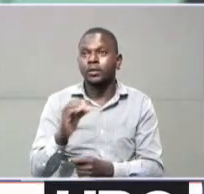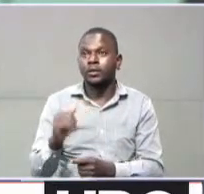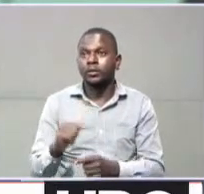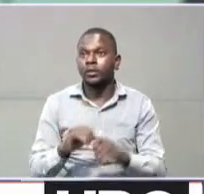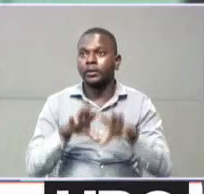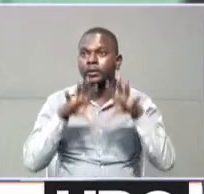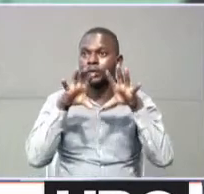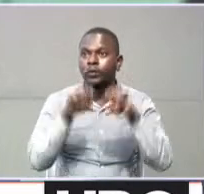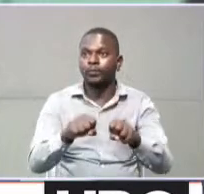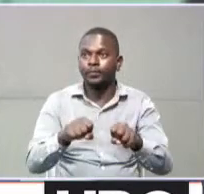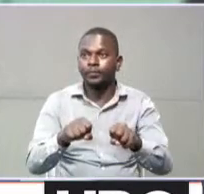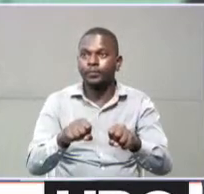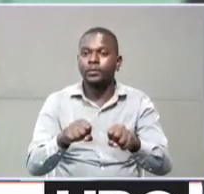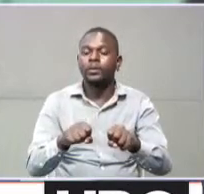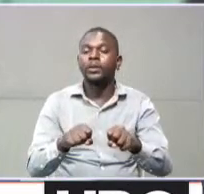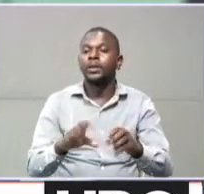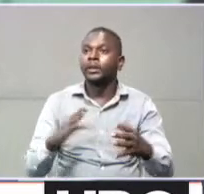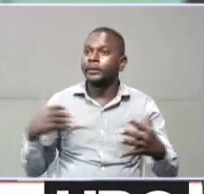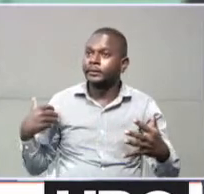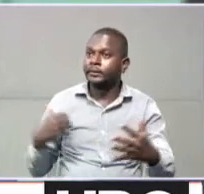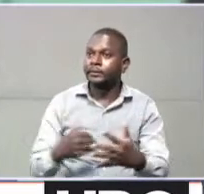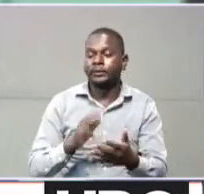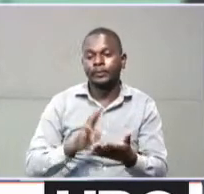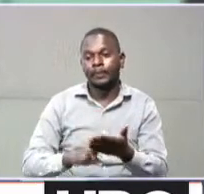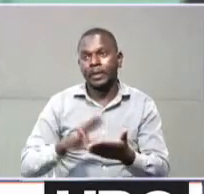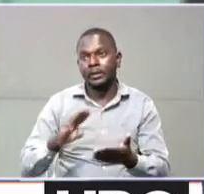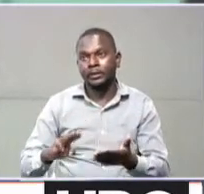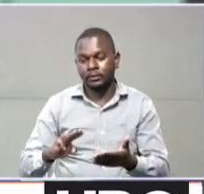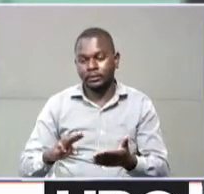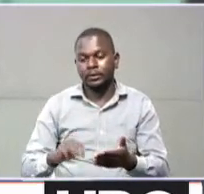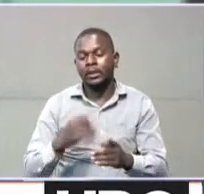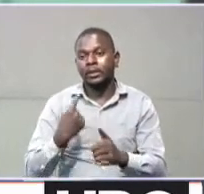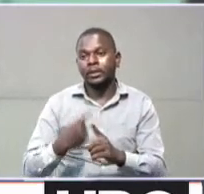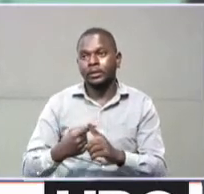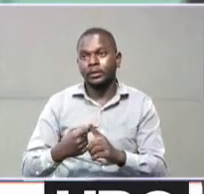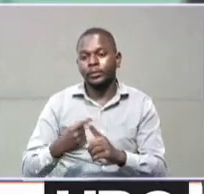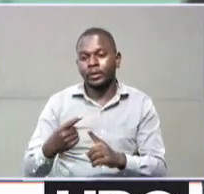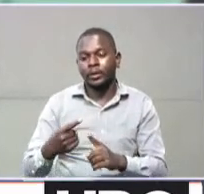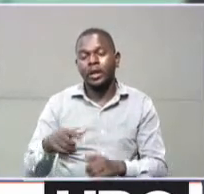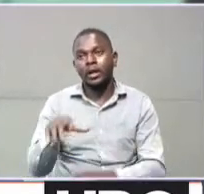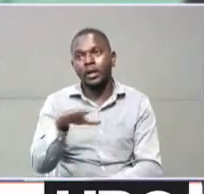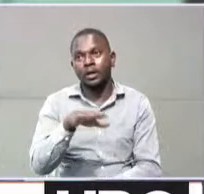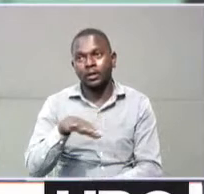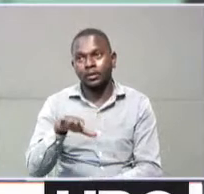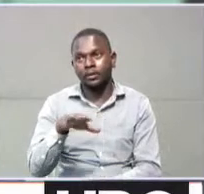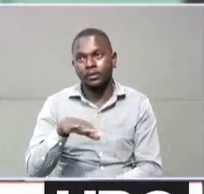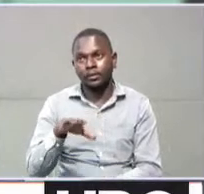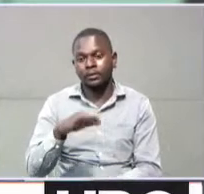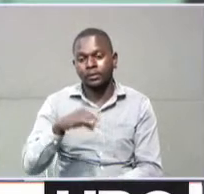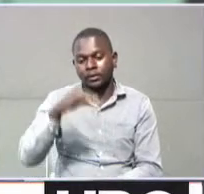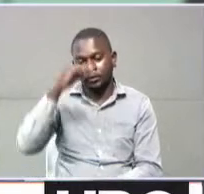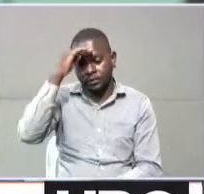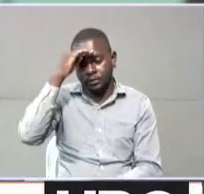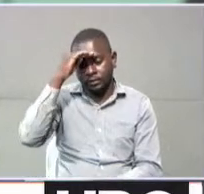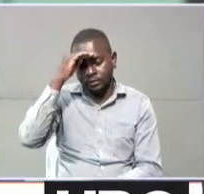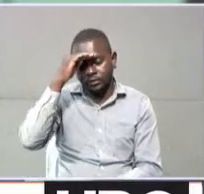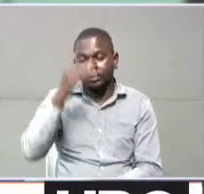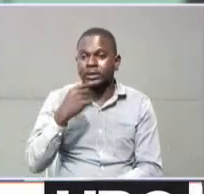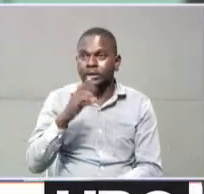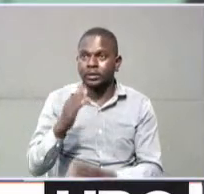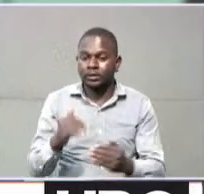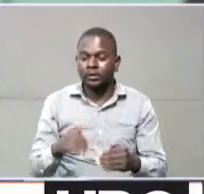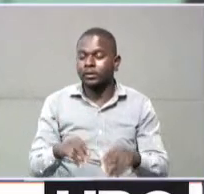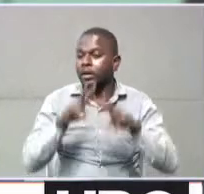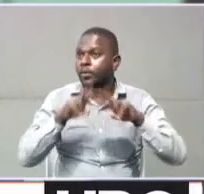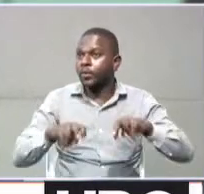impound and founded since monday the kampala metropolitan police stated the